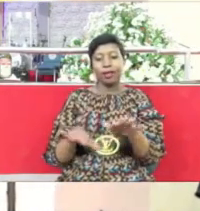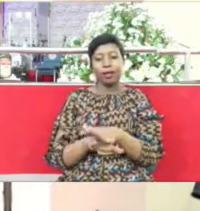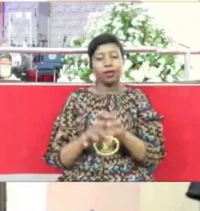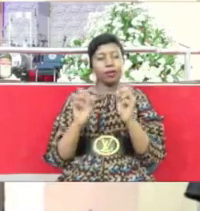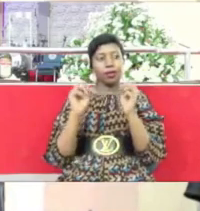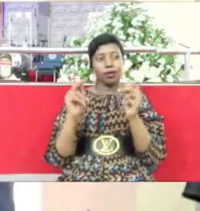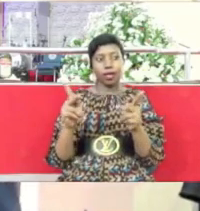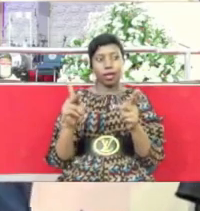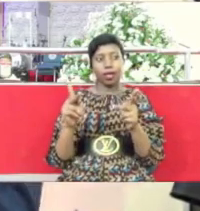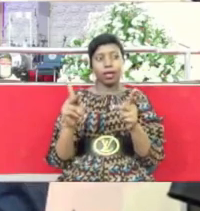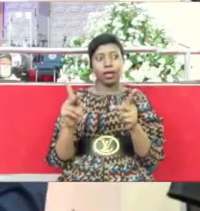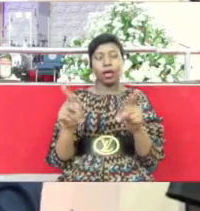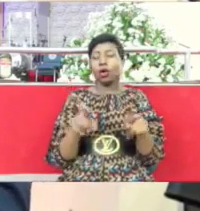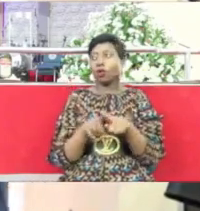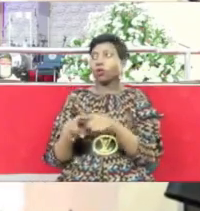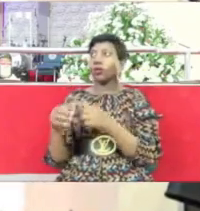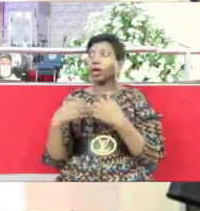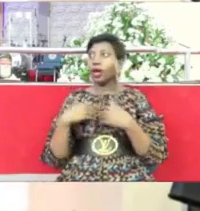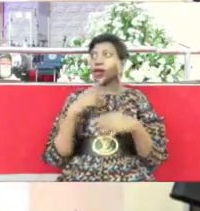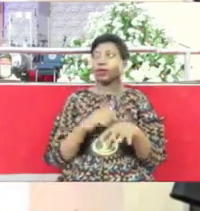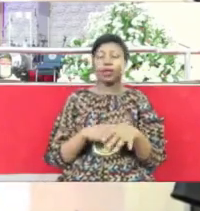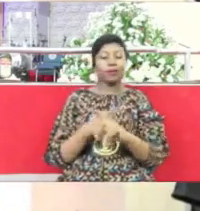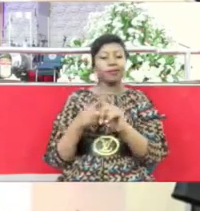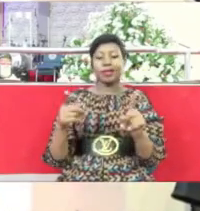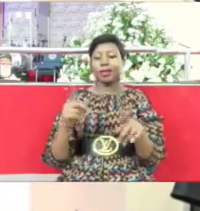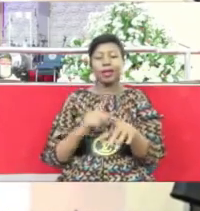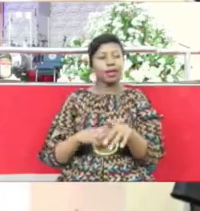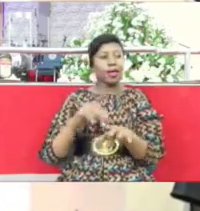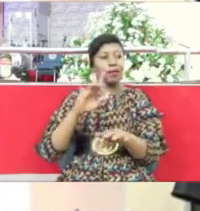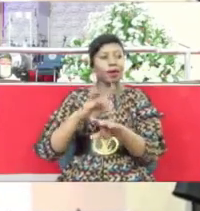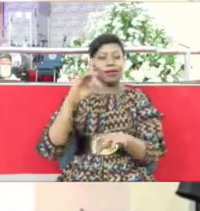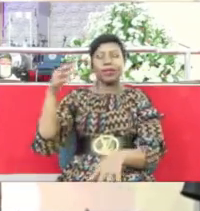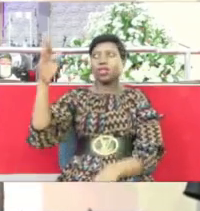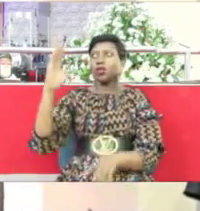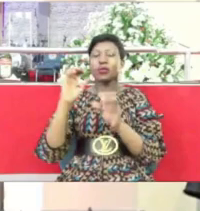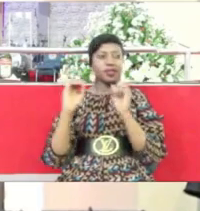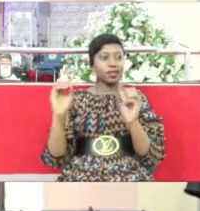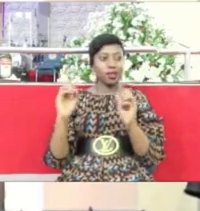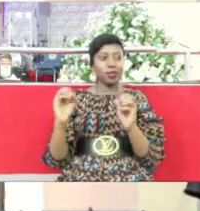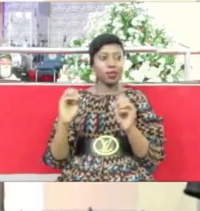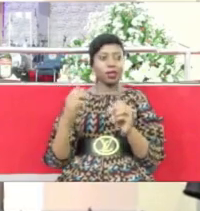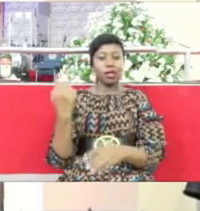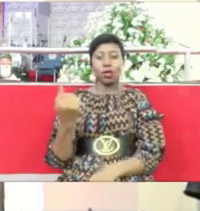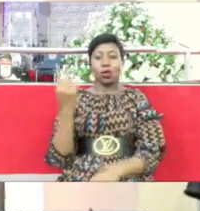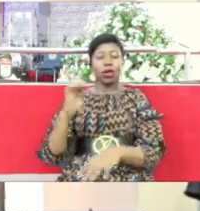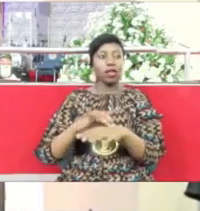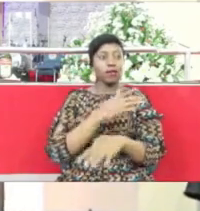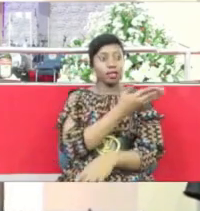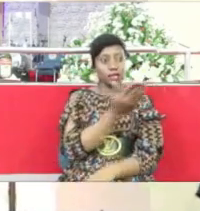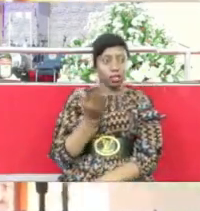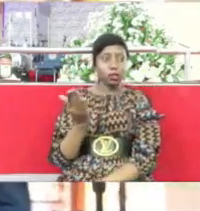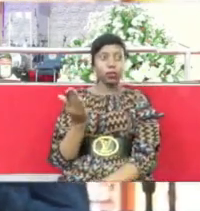there are seasons. Na pia kuna majira. But seasons don't affect God. Lakini majira hayamhusu. Zinakuhusu. Majira ya baridi na joto. But